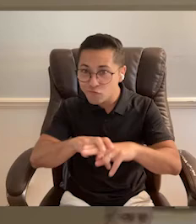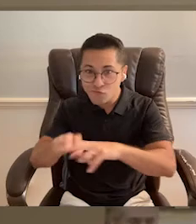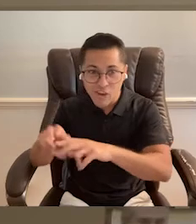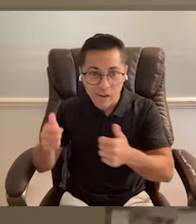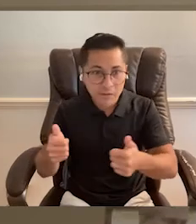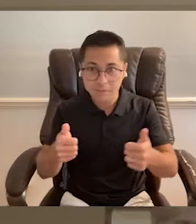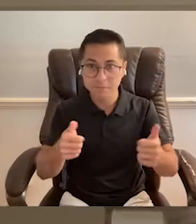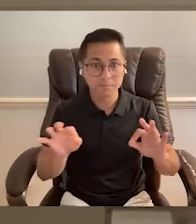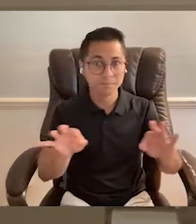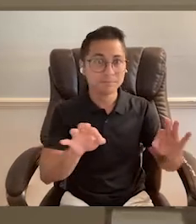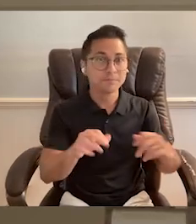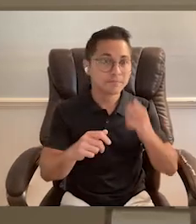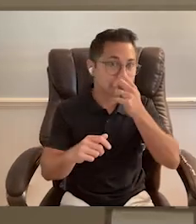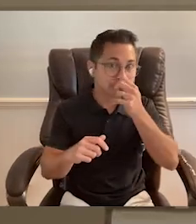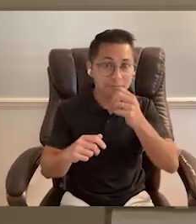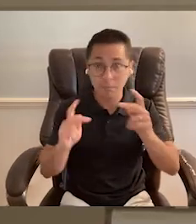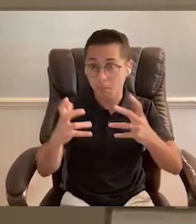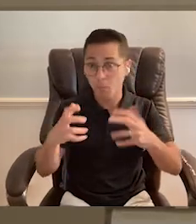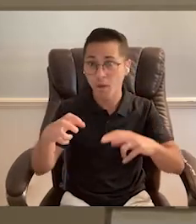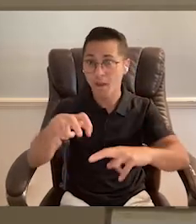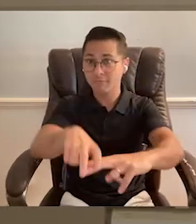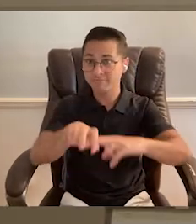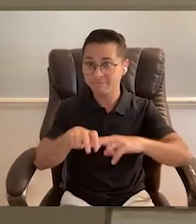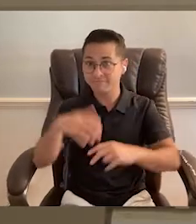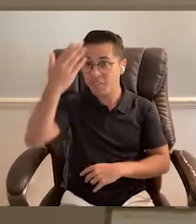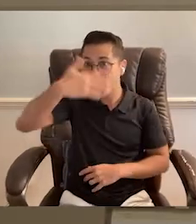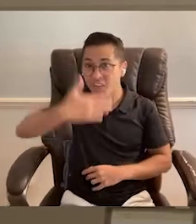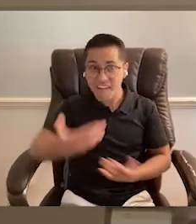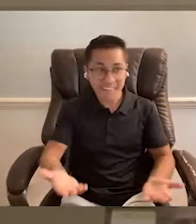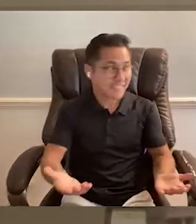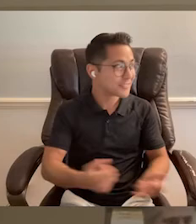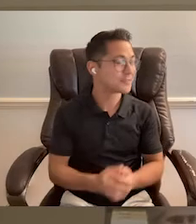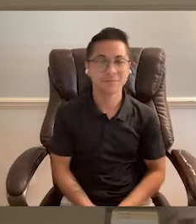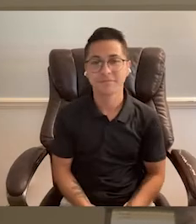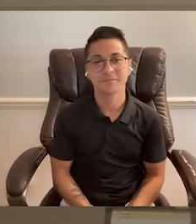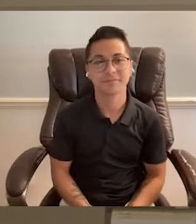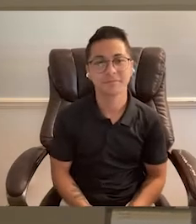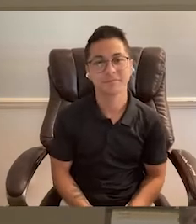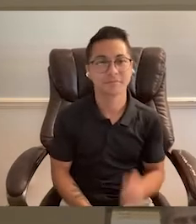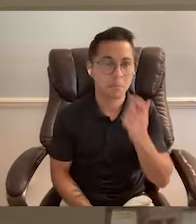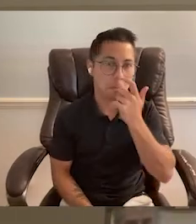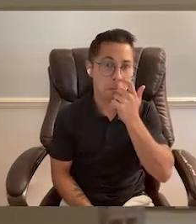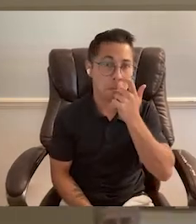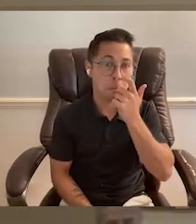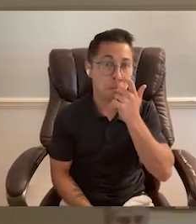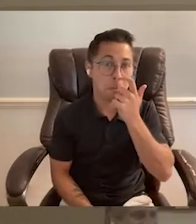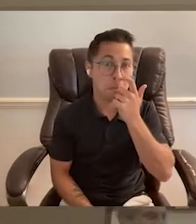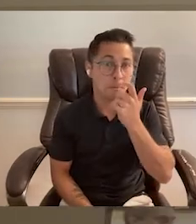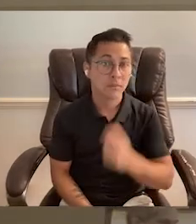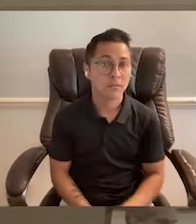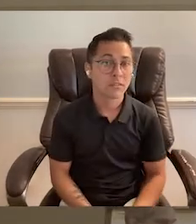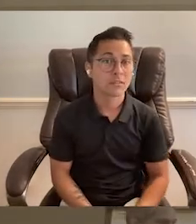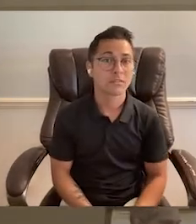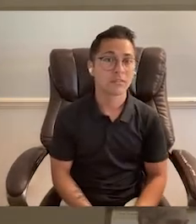I know there's so many great sessions going on, so it's kind of hard to kind of just stay in one session. So